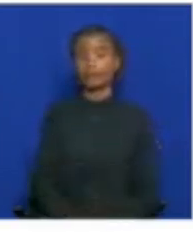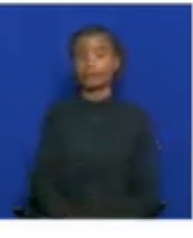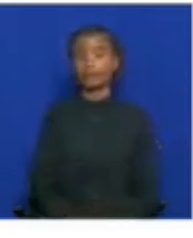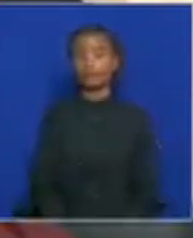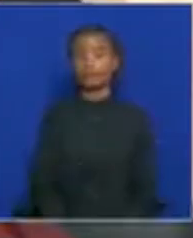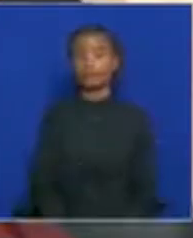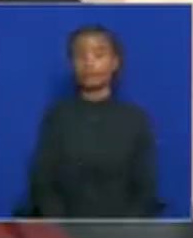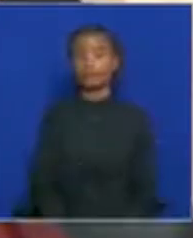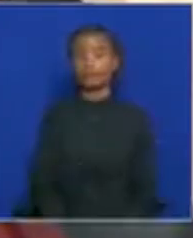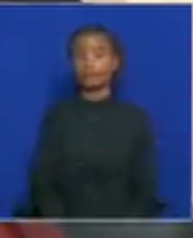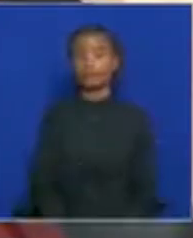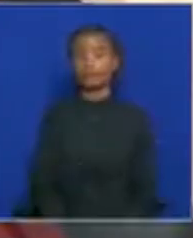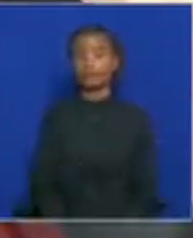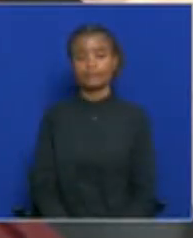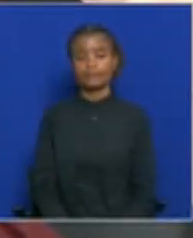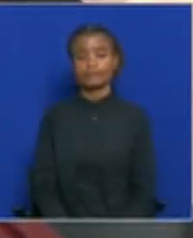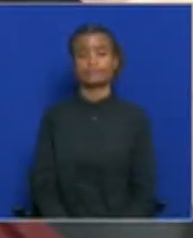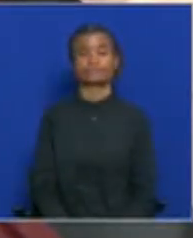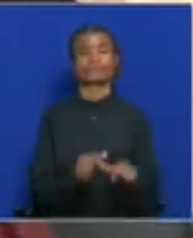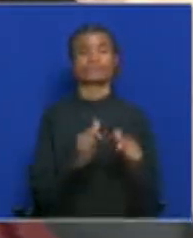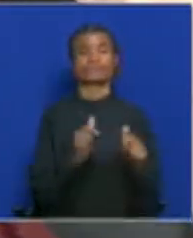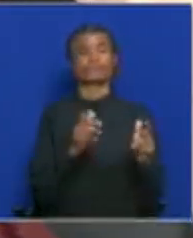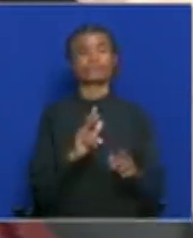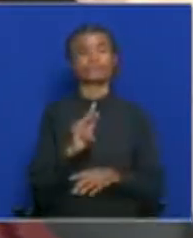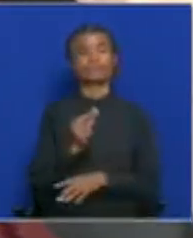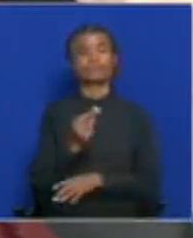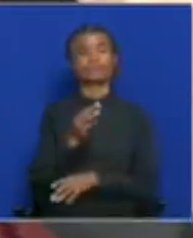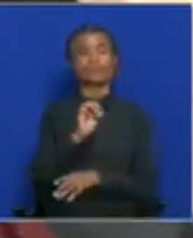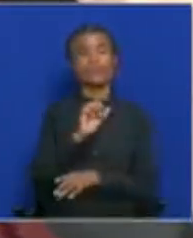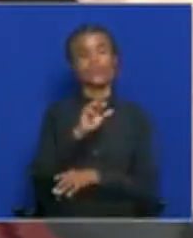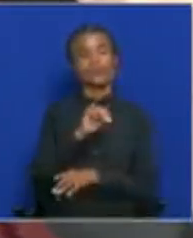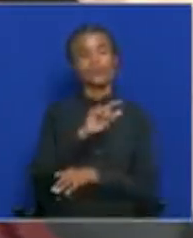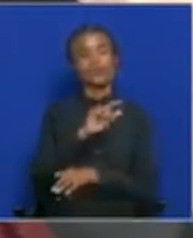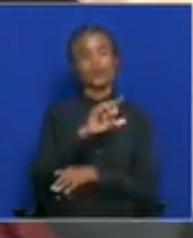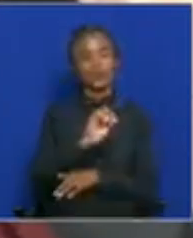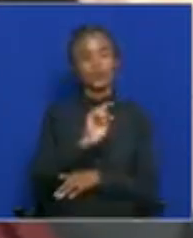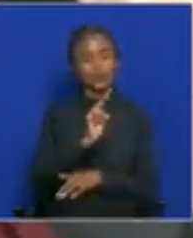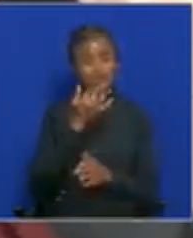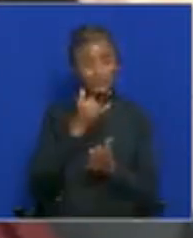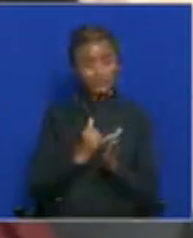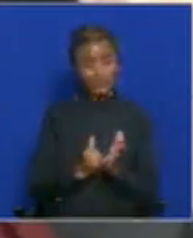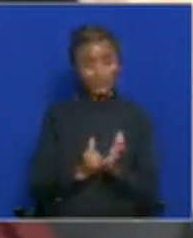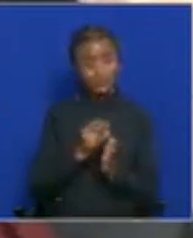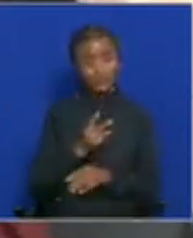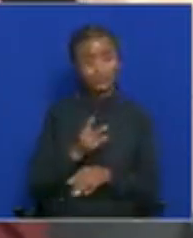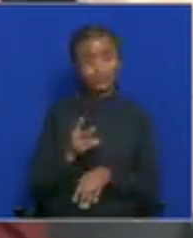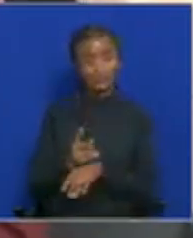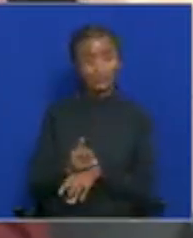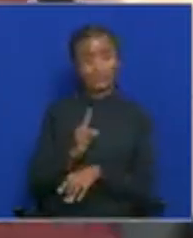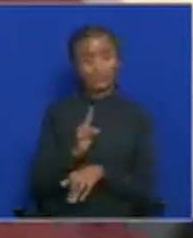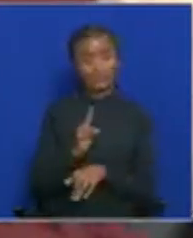Commissioner Khumalo, we'll just double check the referencing.